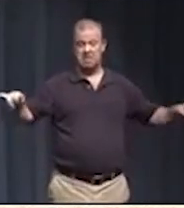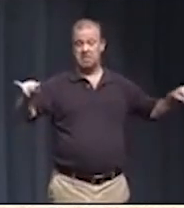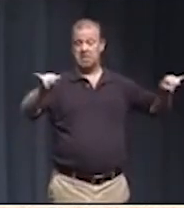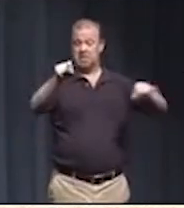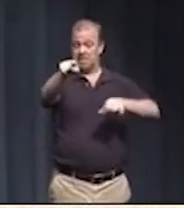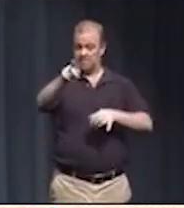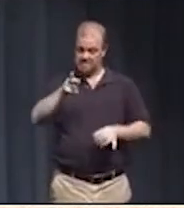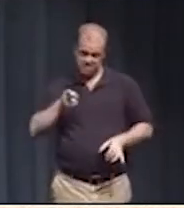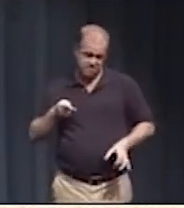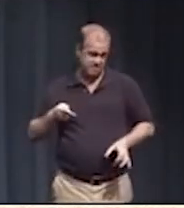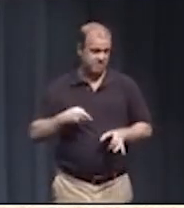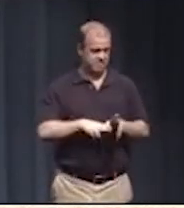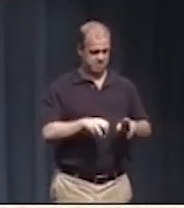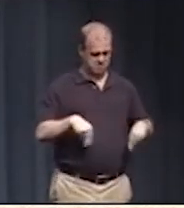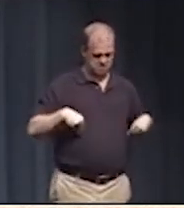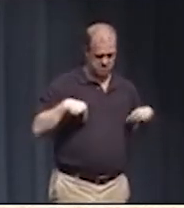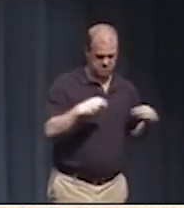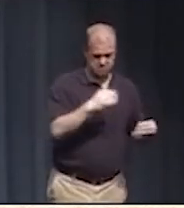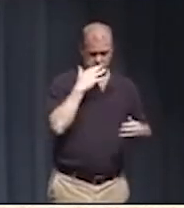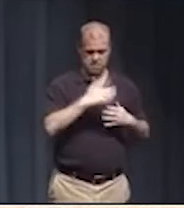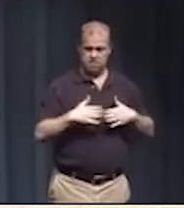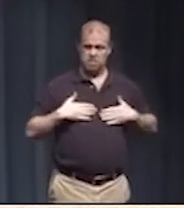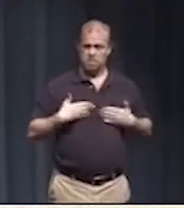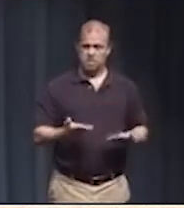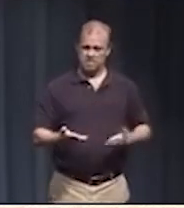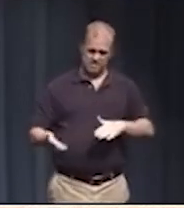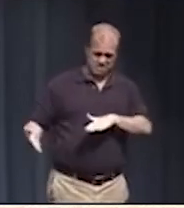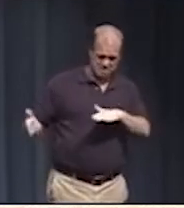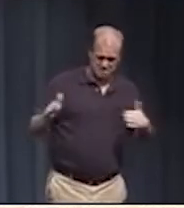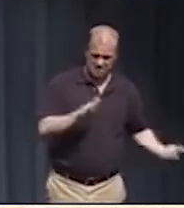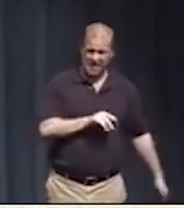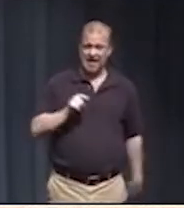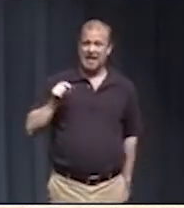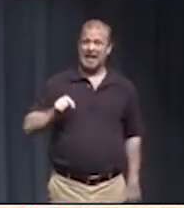who were willing to shed their blood with him, to die with him, to fight with him,